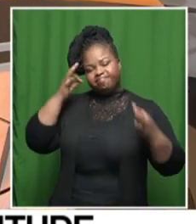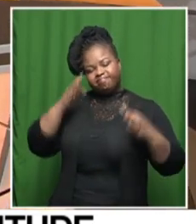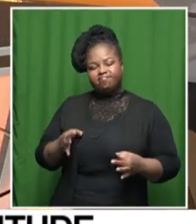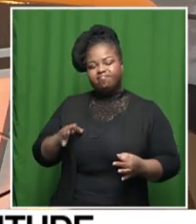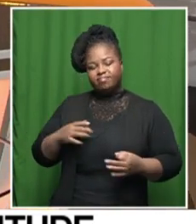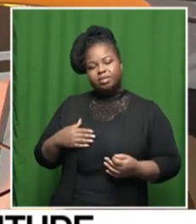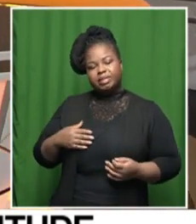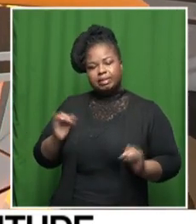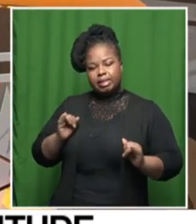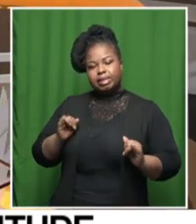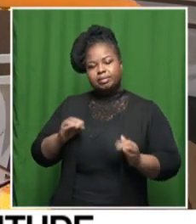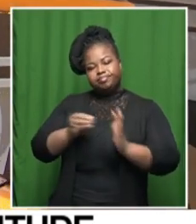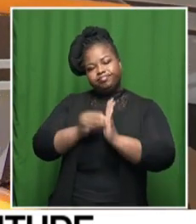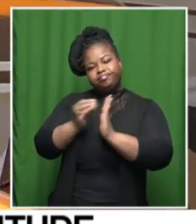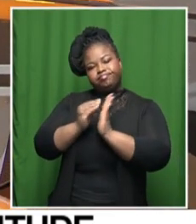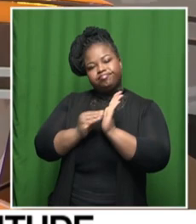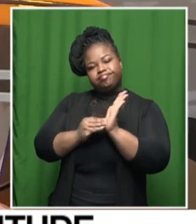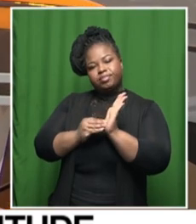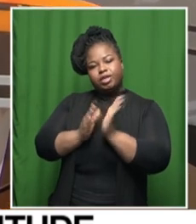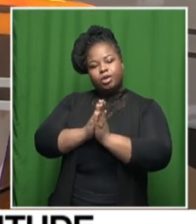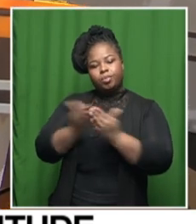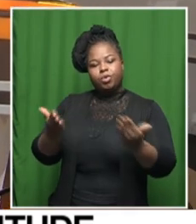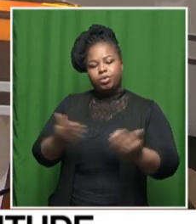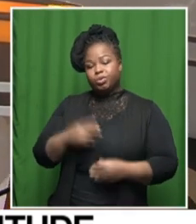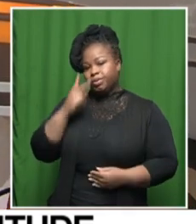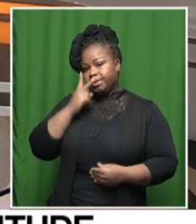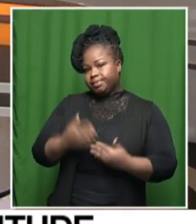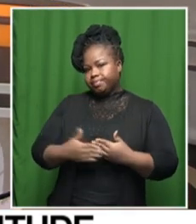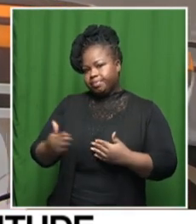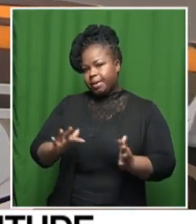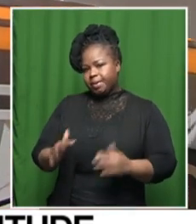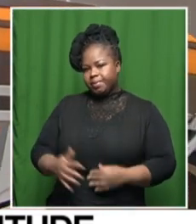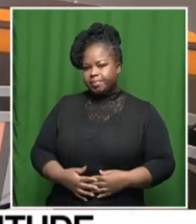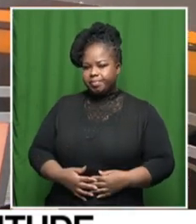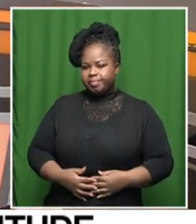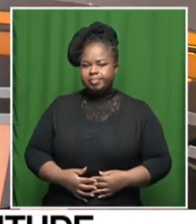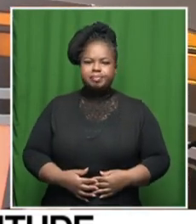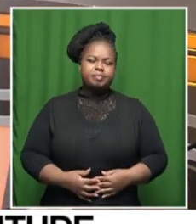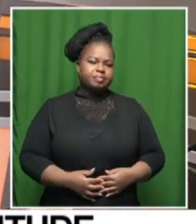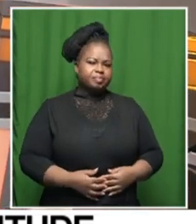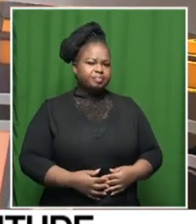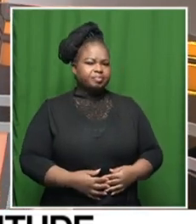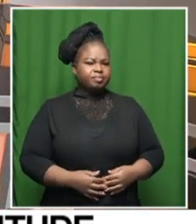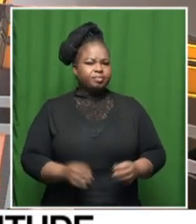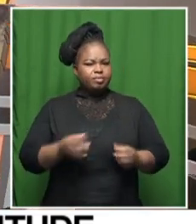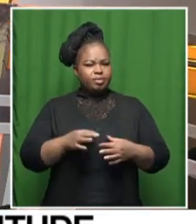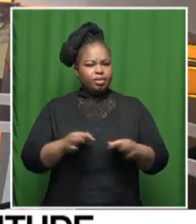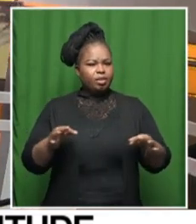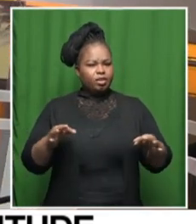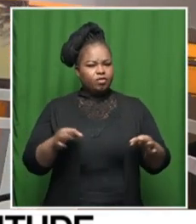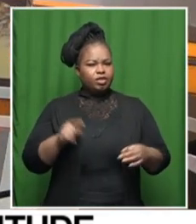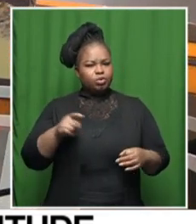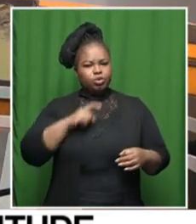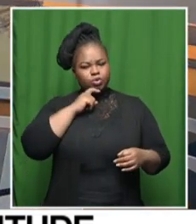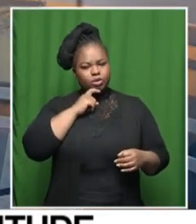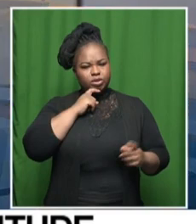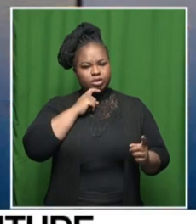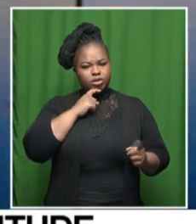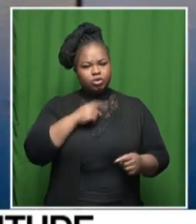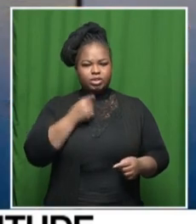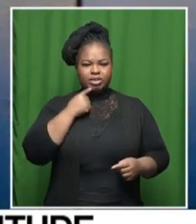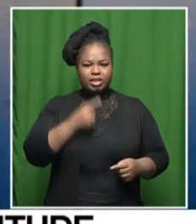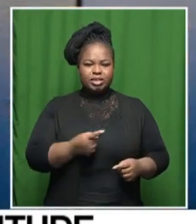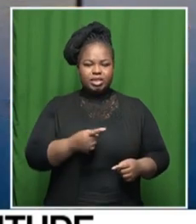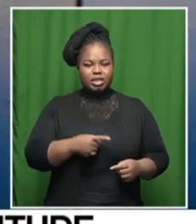this seriously and put it in a book and see how that will go. You know, there's a phrase that you use in the book, there's no formula to